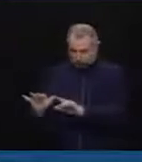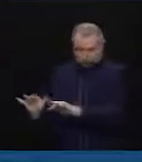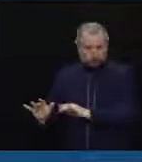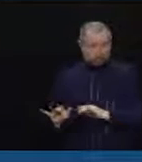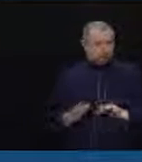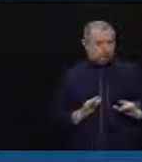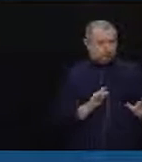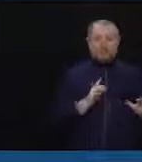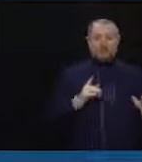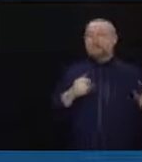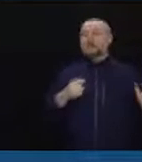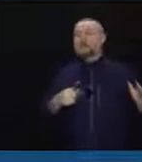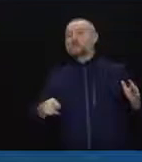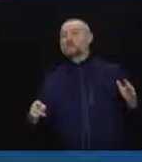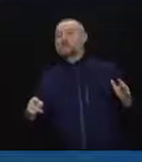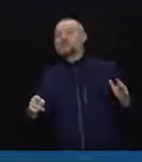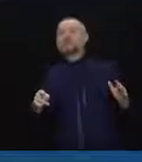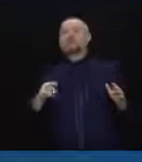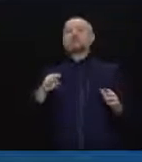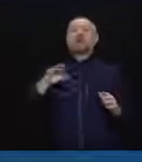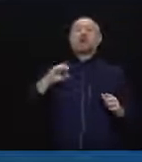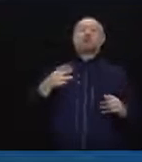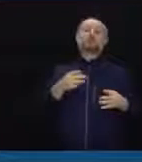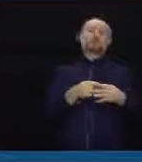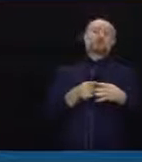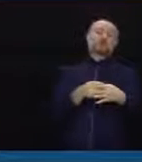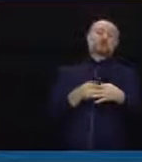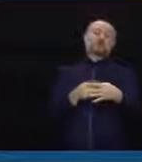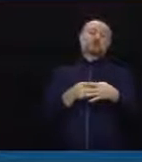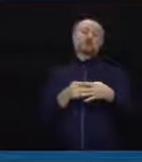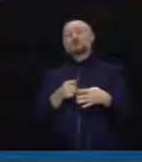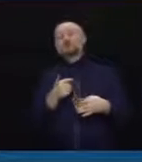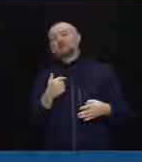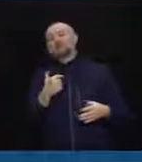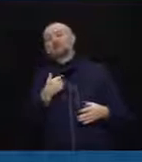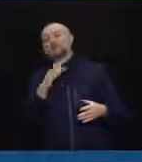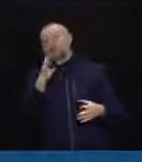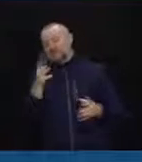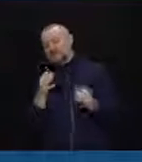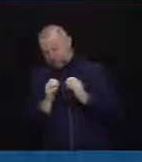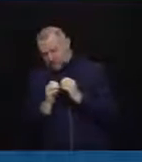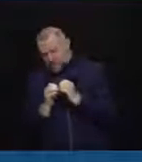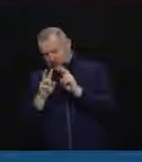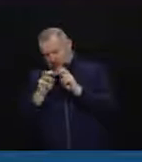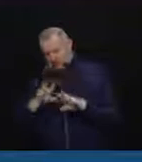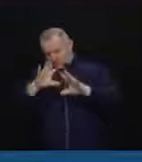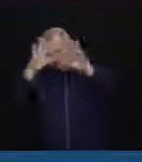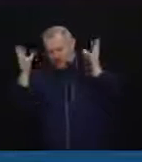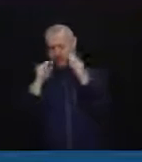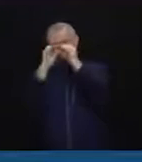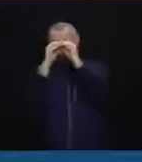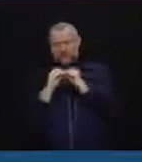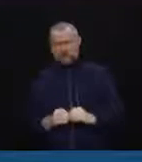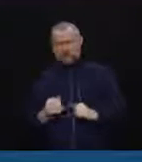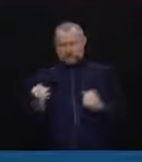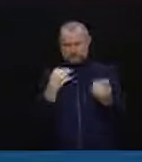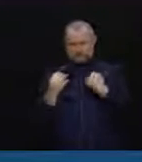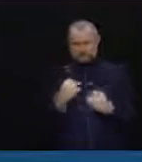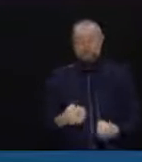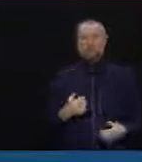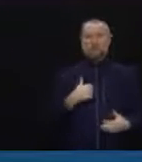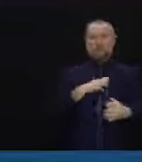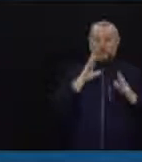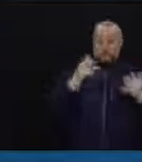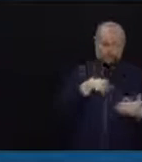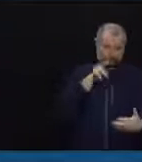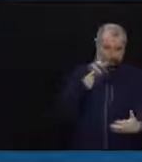that first week in March based on all the metrics I've just described to you and look at that combined picture There